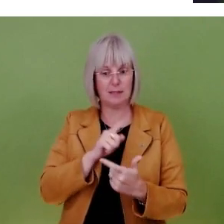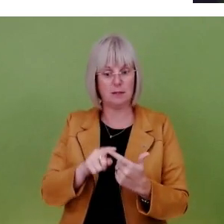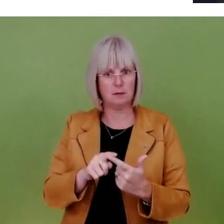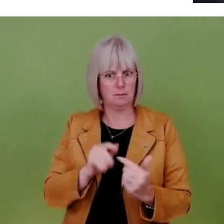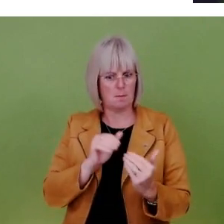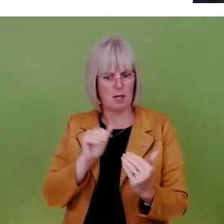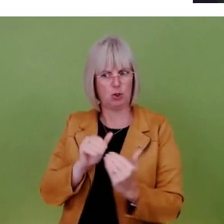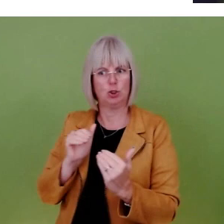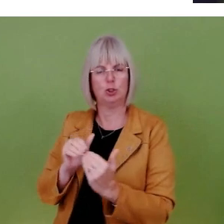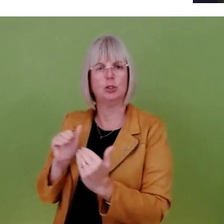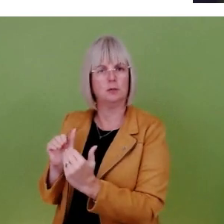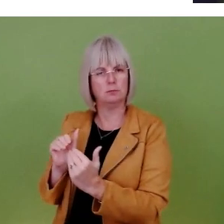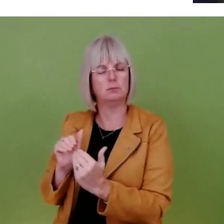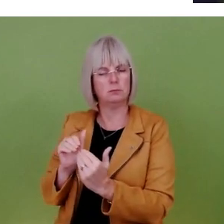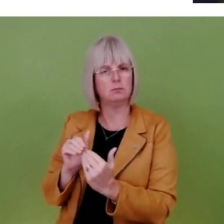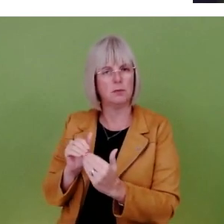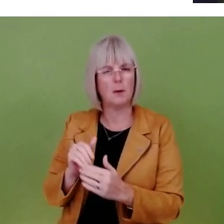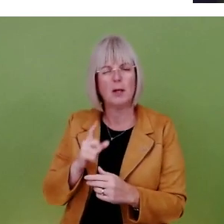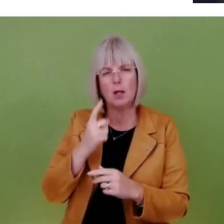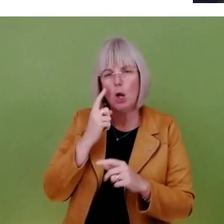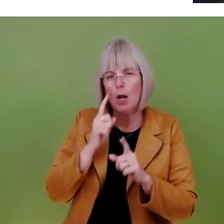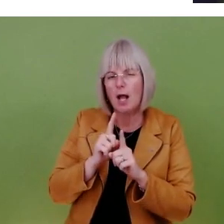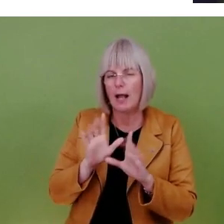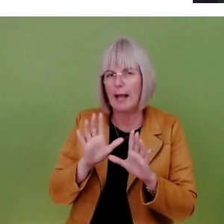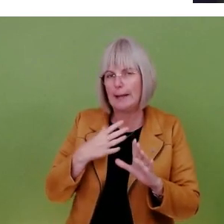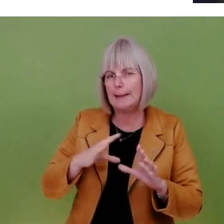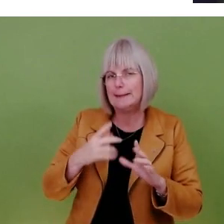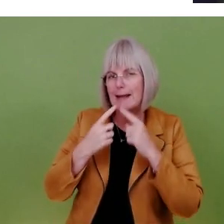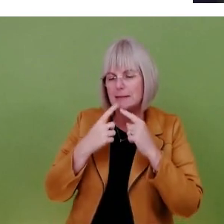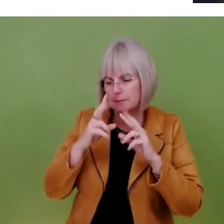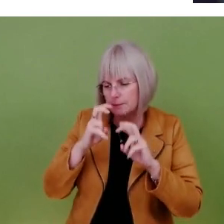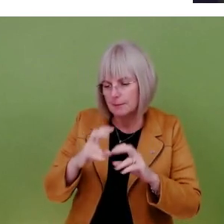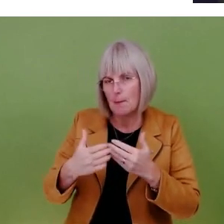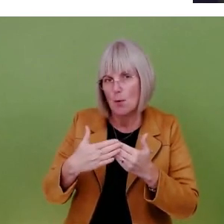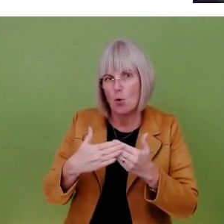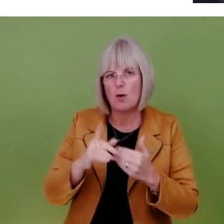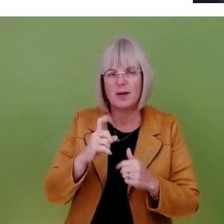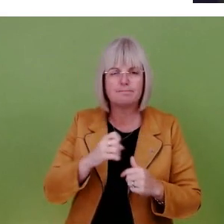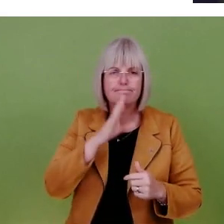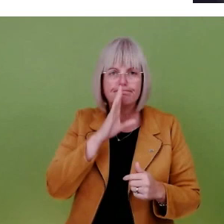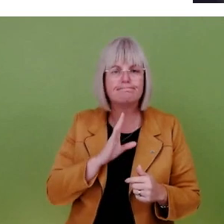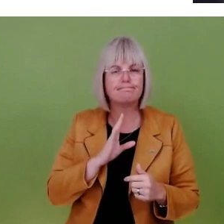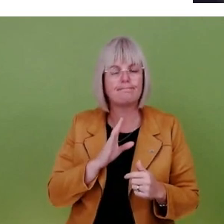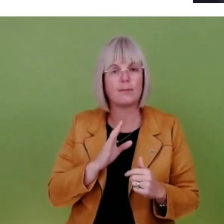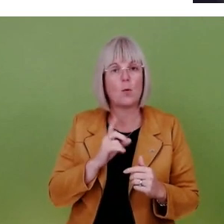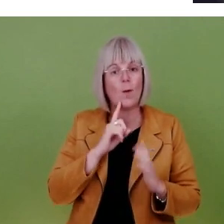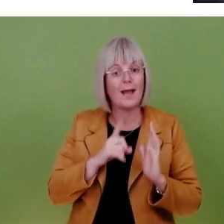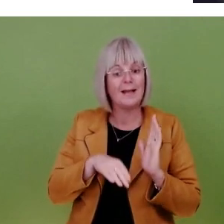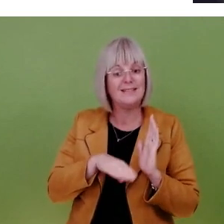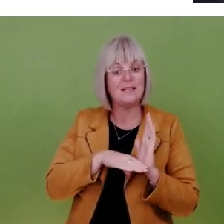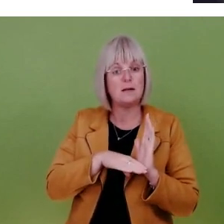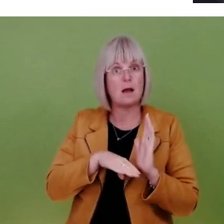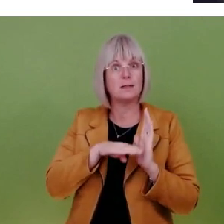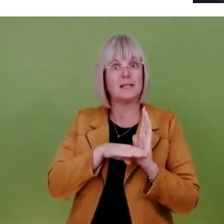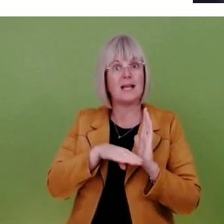like we need to be a bit more sure of the data, but it looks like sadly that becomes less true the more senior they become. So that's